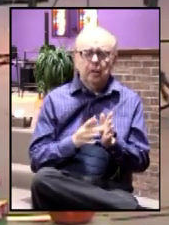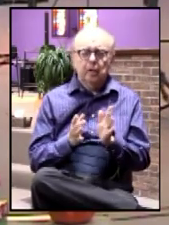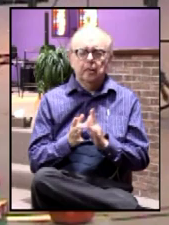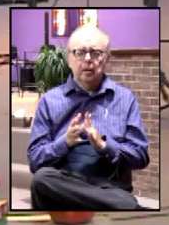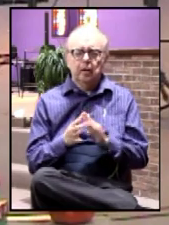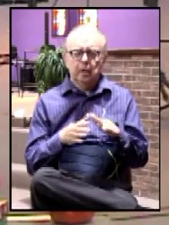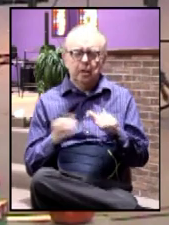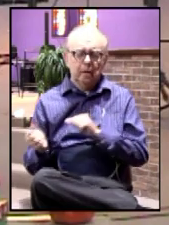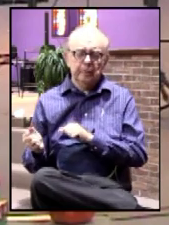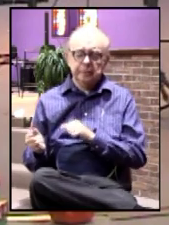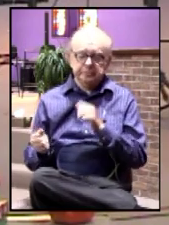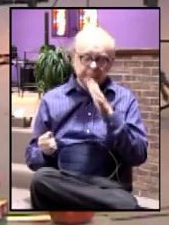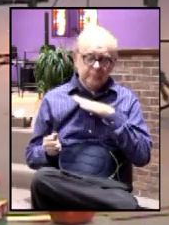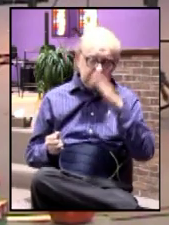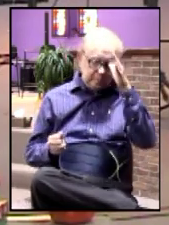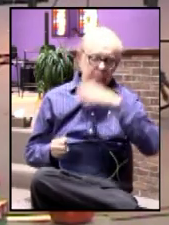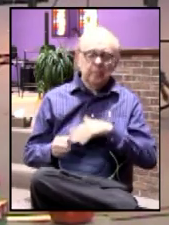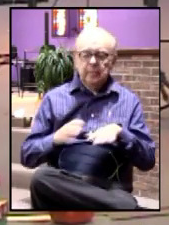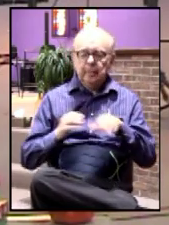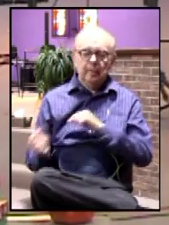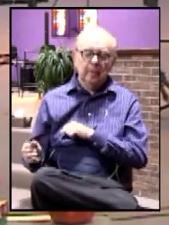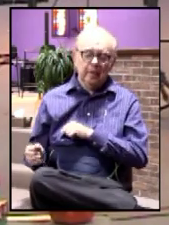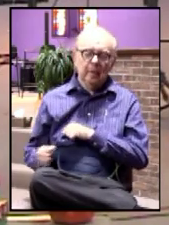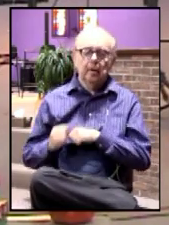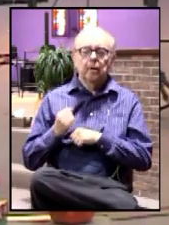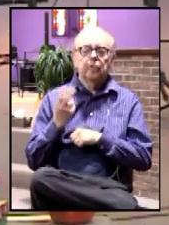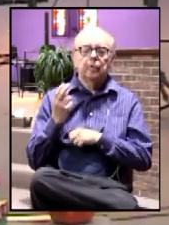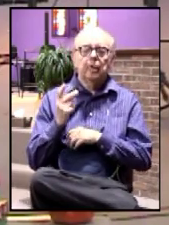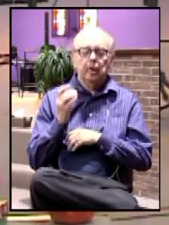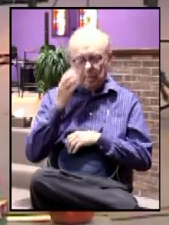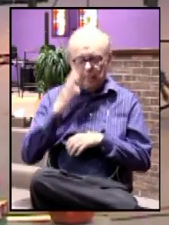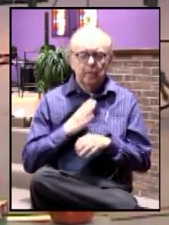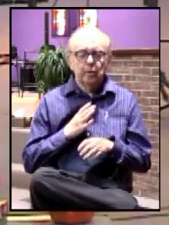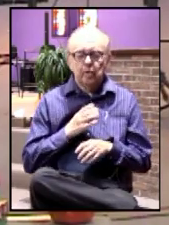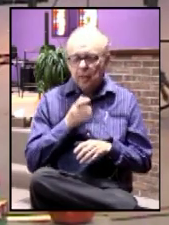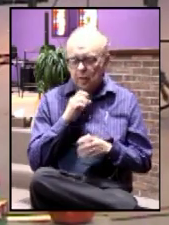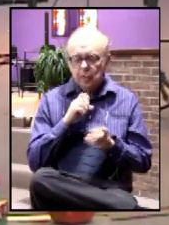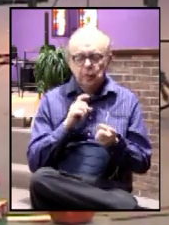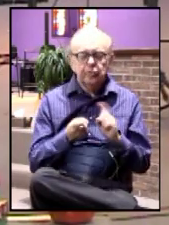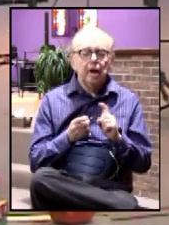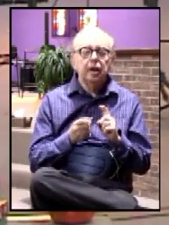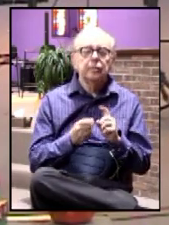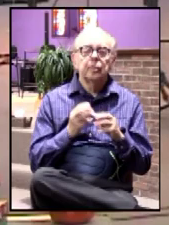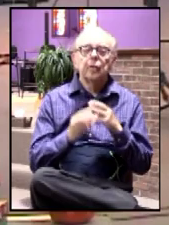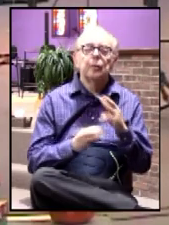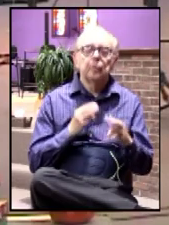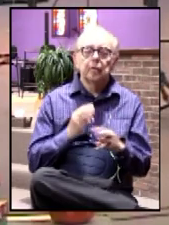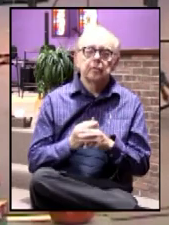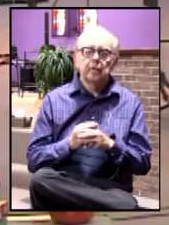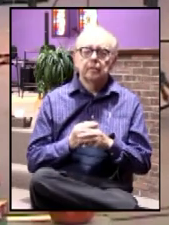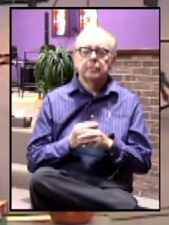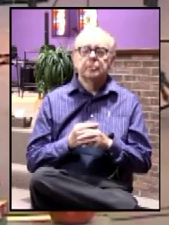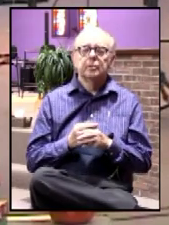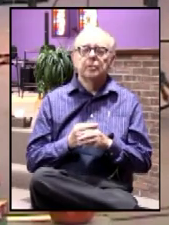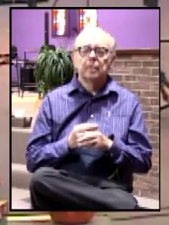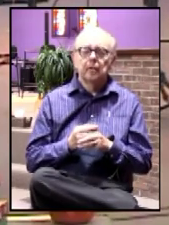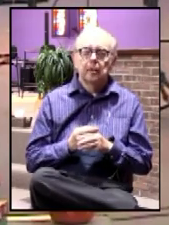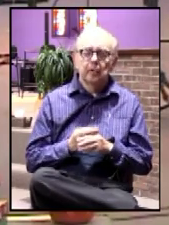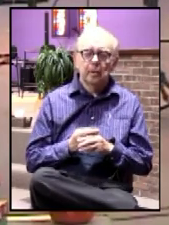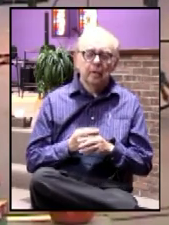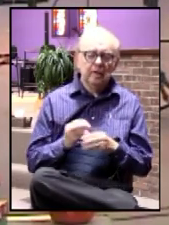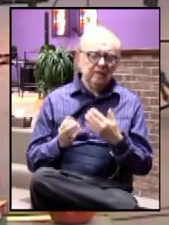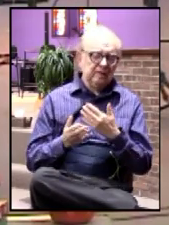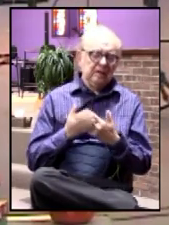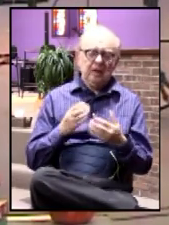When Jesus left, ladies and gentlemen, he left 12 men who changed the world.